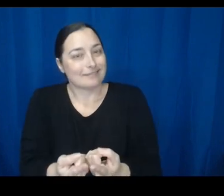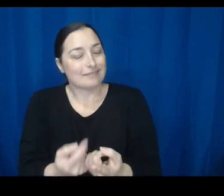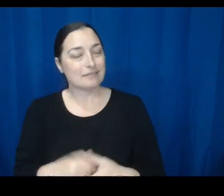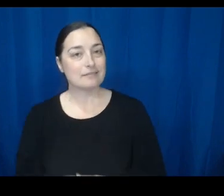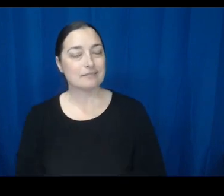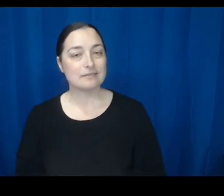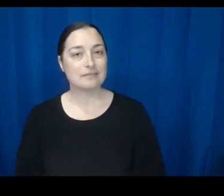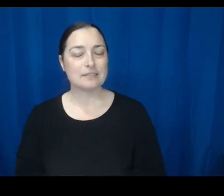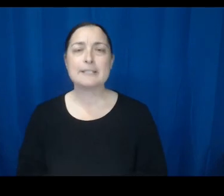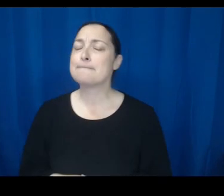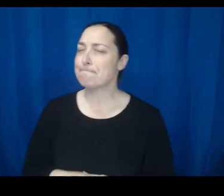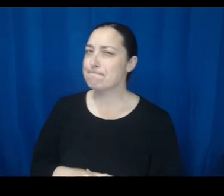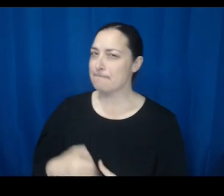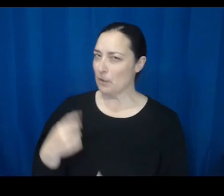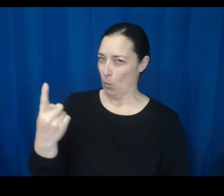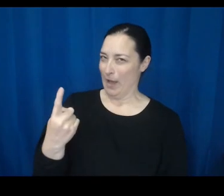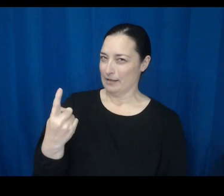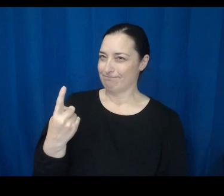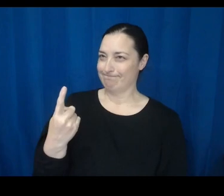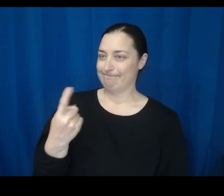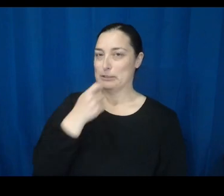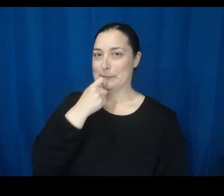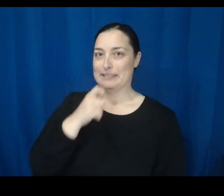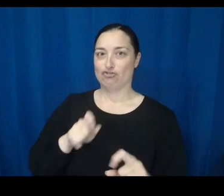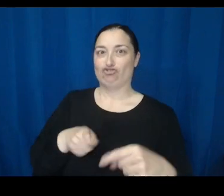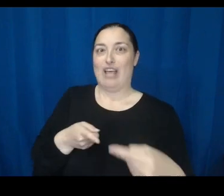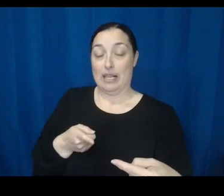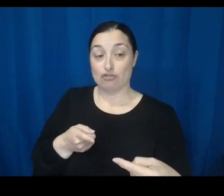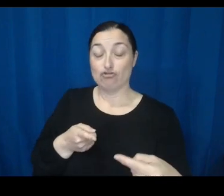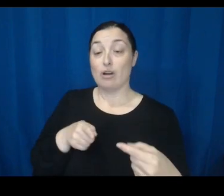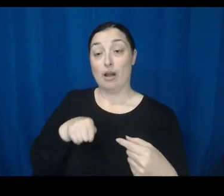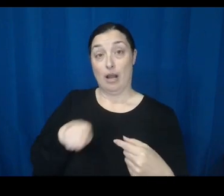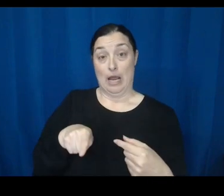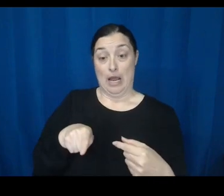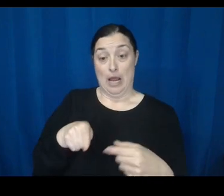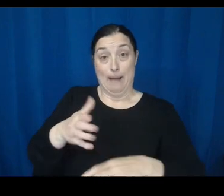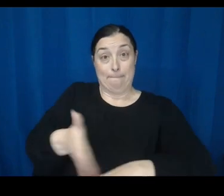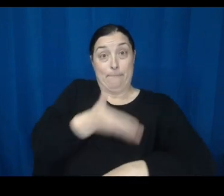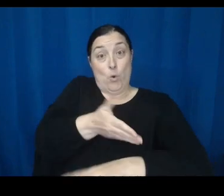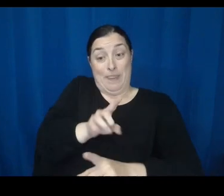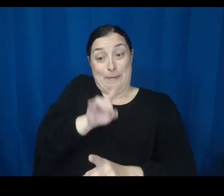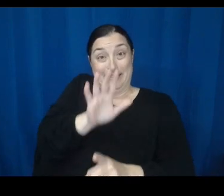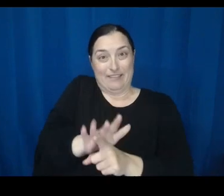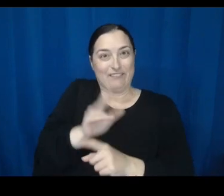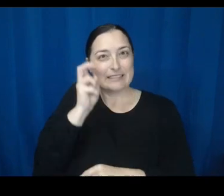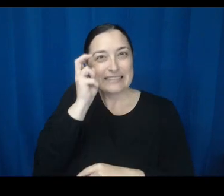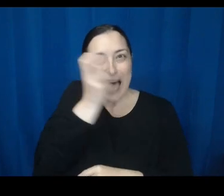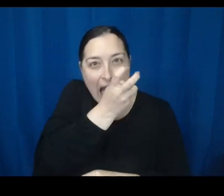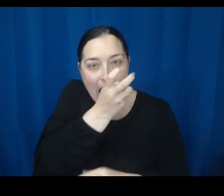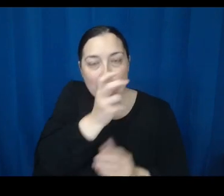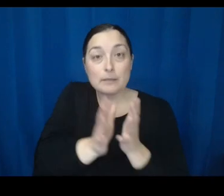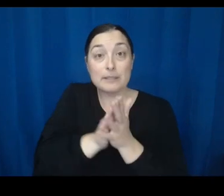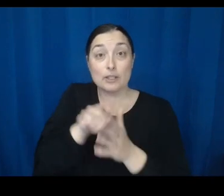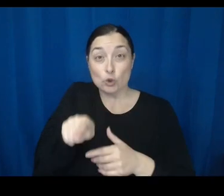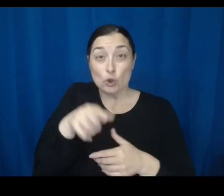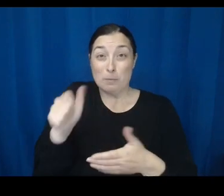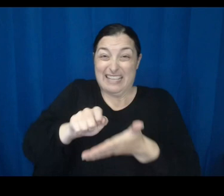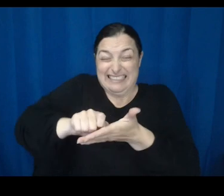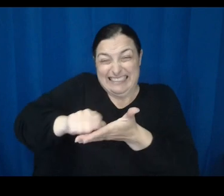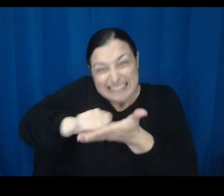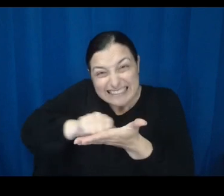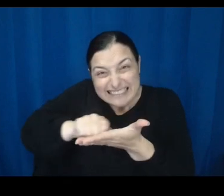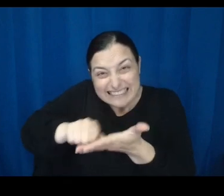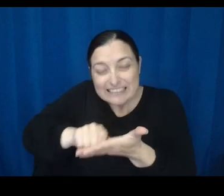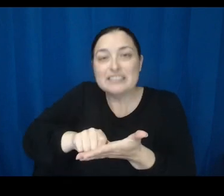when we were thinking about this one is that the boots themselves are so dark, so just remembering that you don't have to use the graphite to colour in